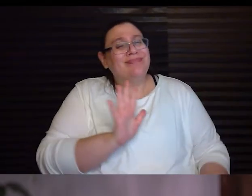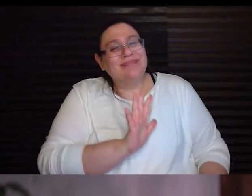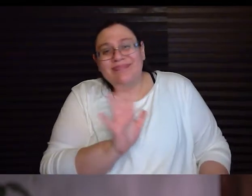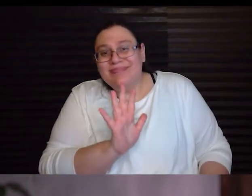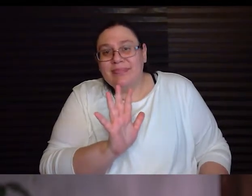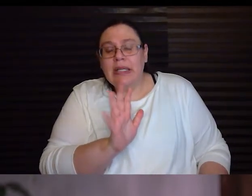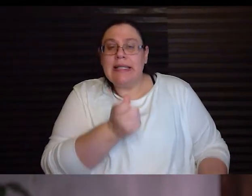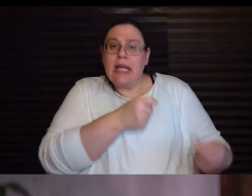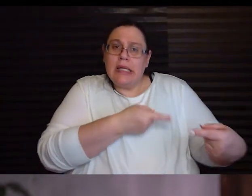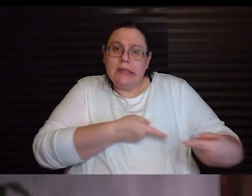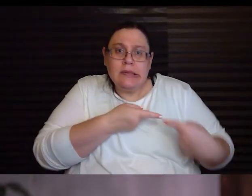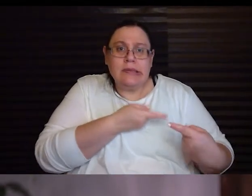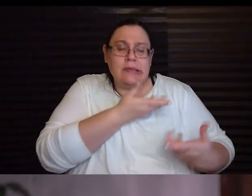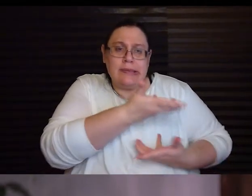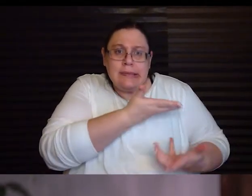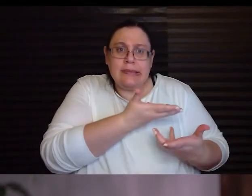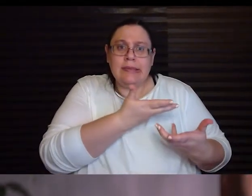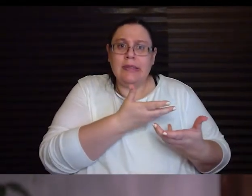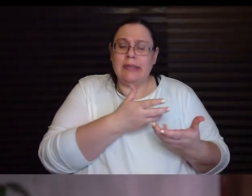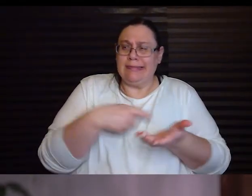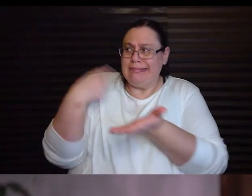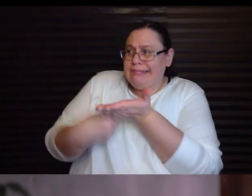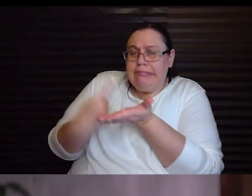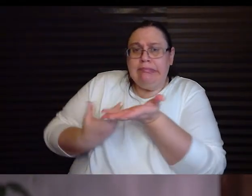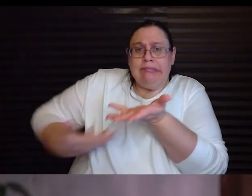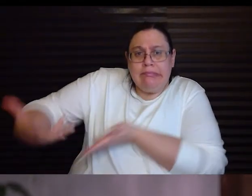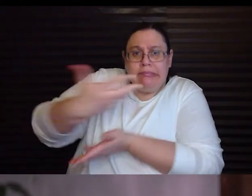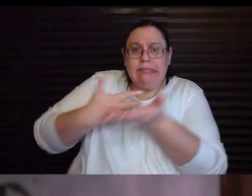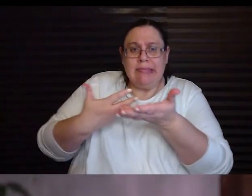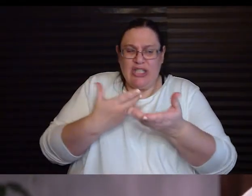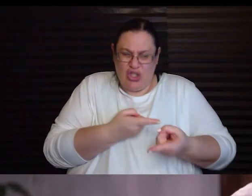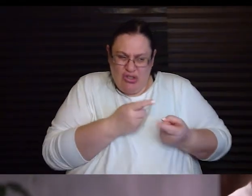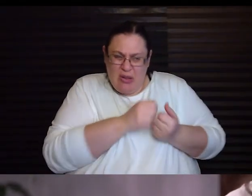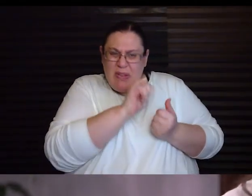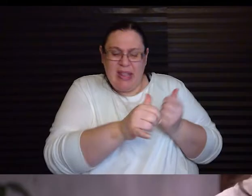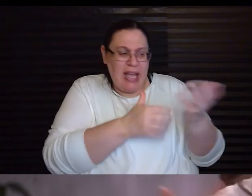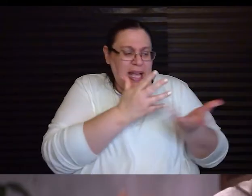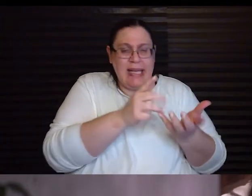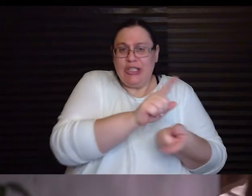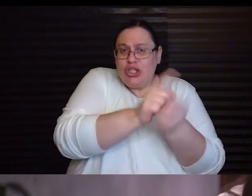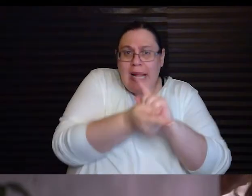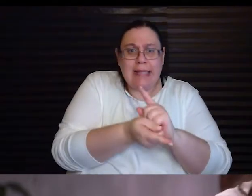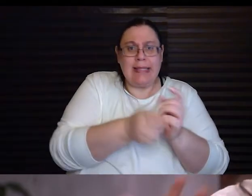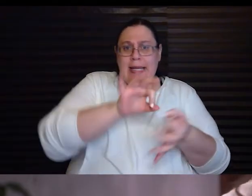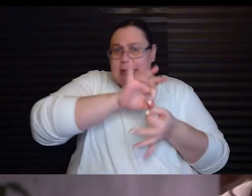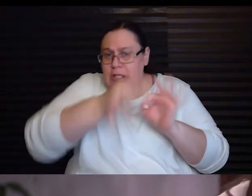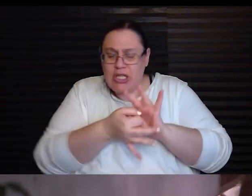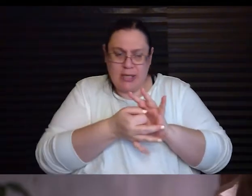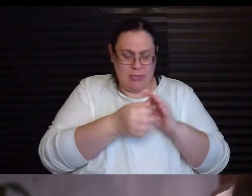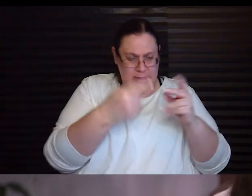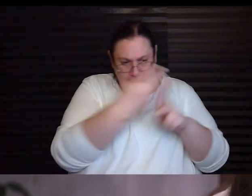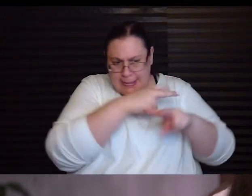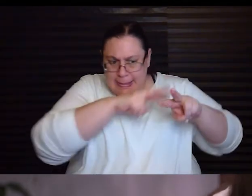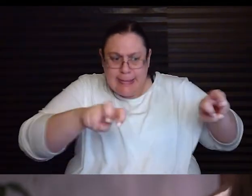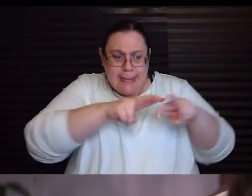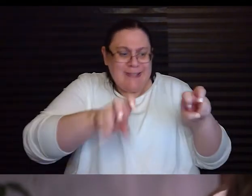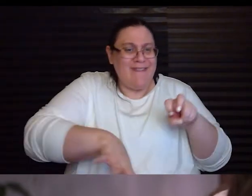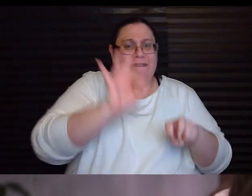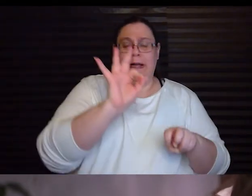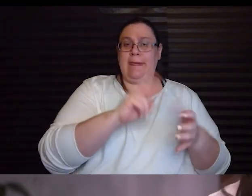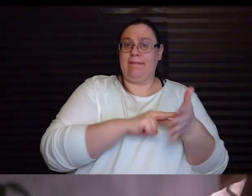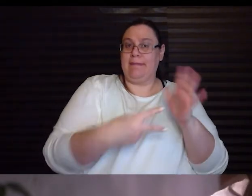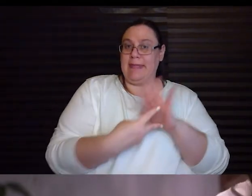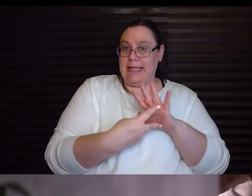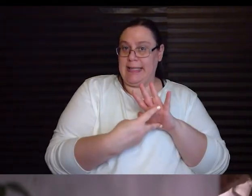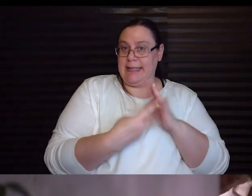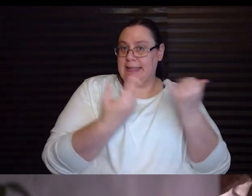but instead to wrestle with it, to talk about it, to struggle with it, to translate it, to interpret it, and to find meaning in